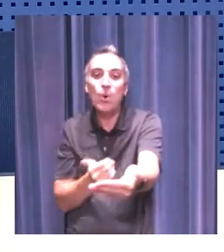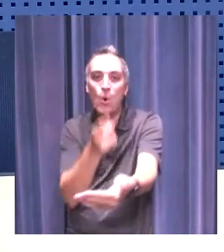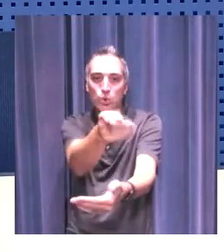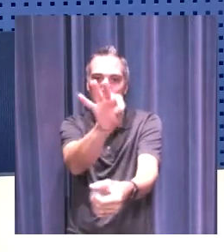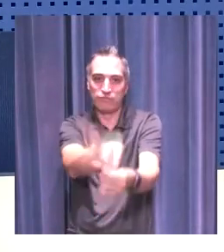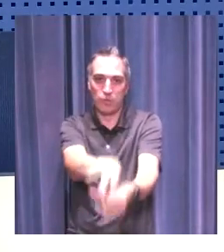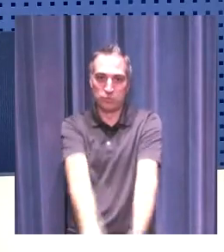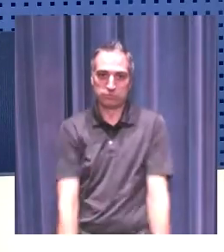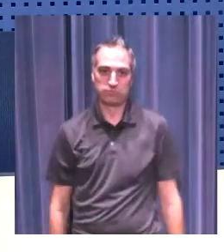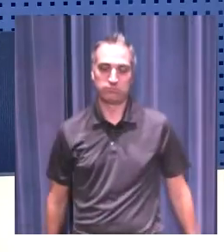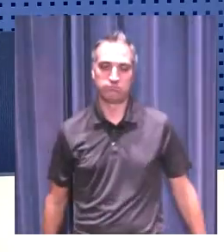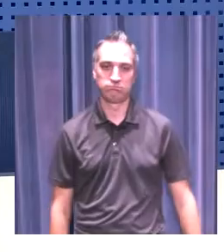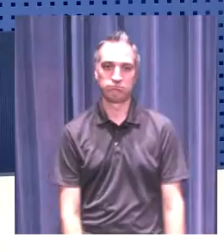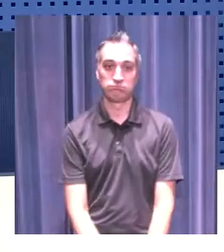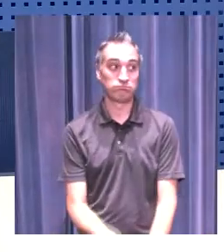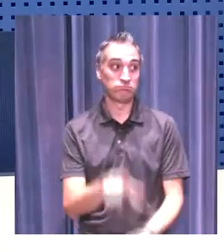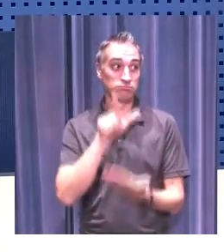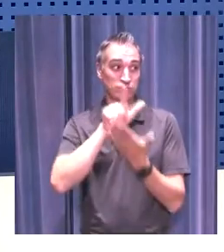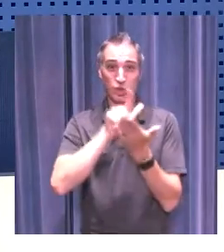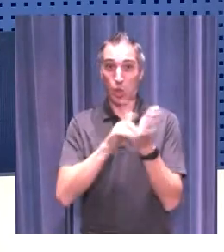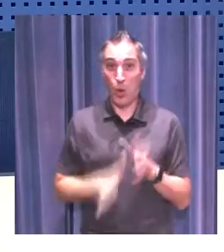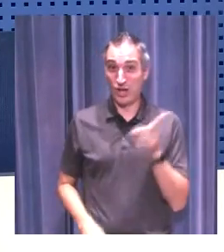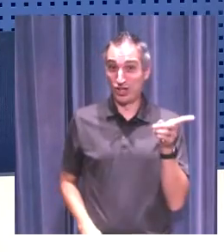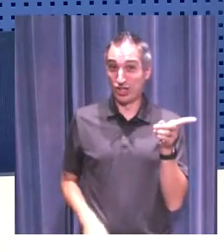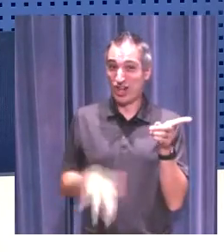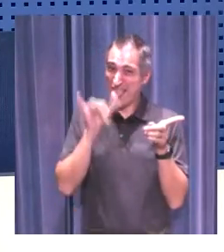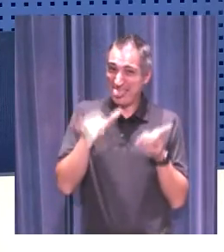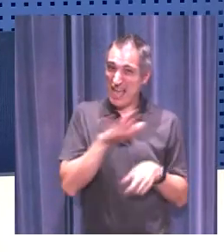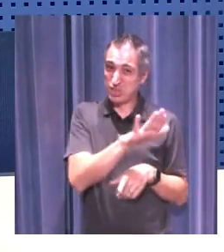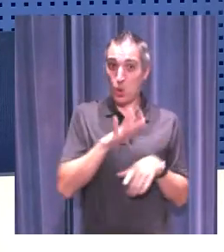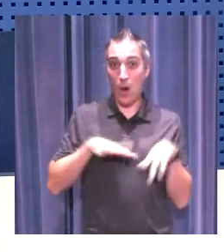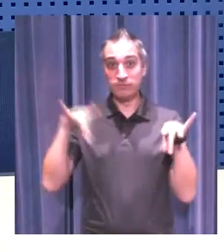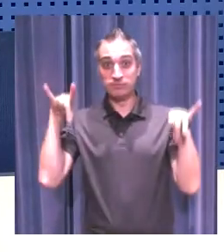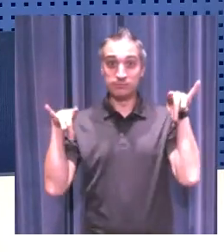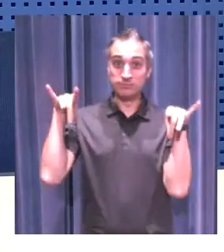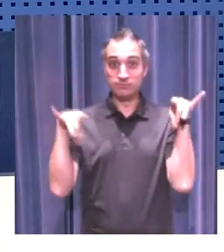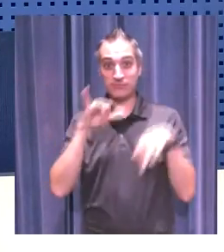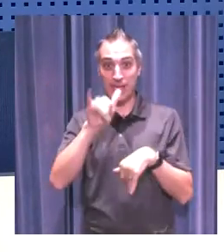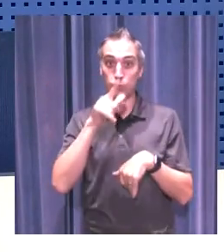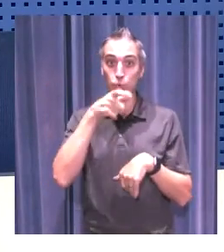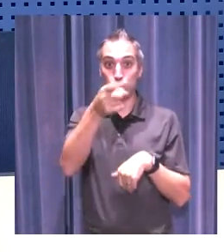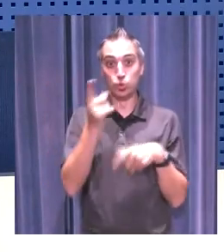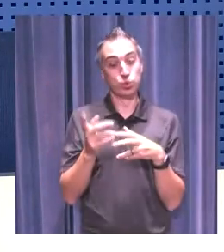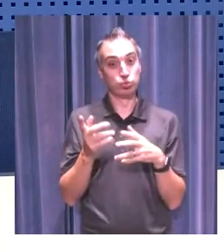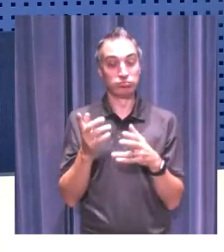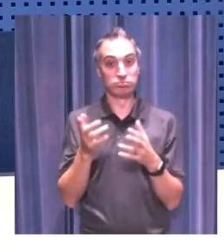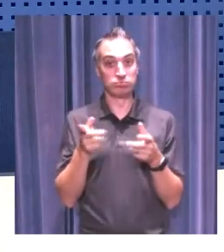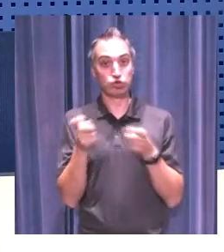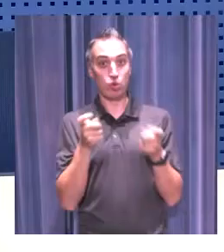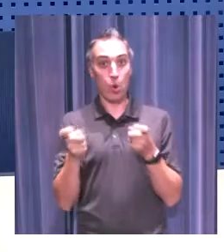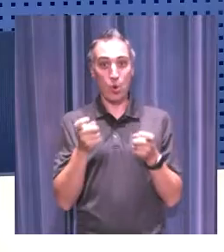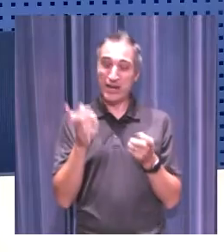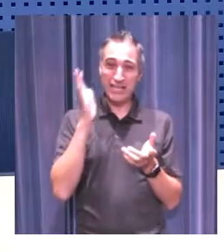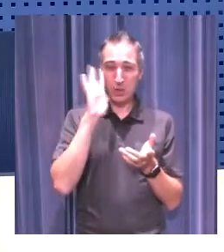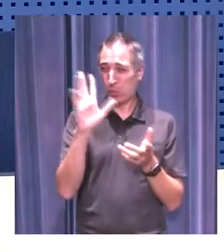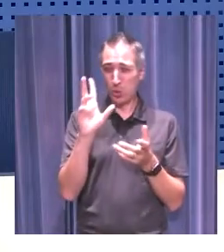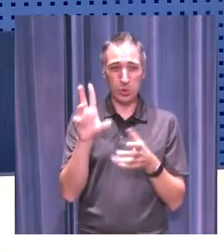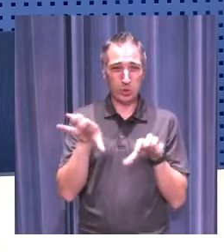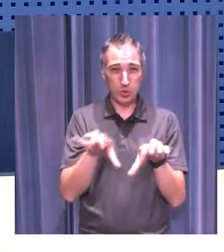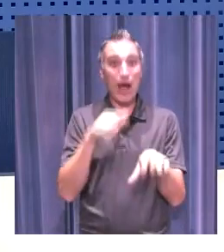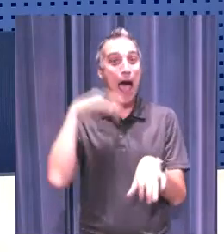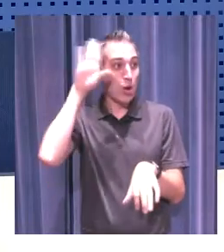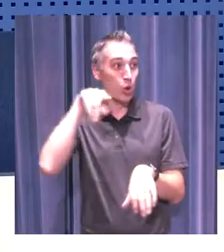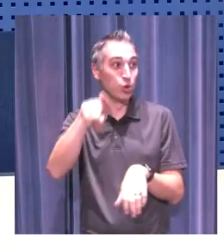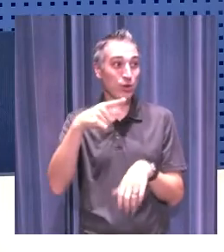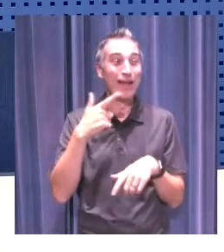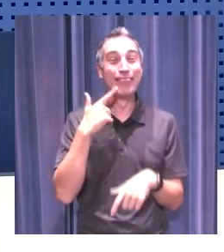her. The lawyer, that's your puppet, that's your buddy right there. He gonna do and say everything. I know you can laugh,